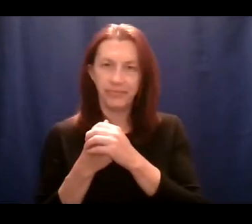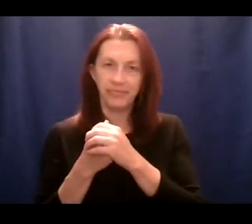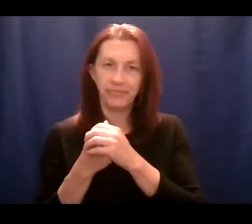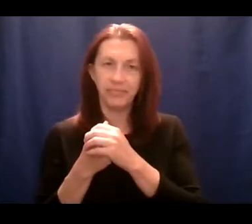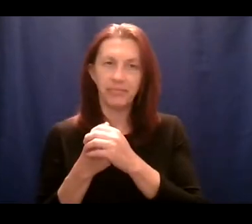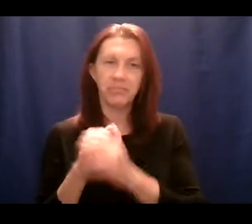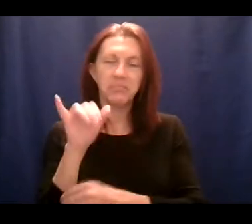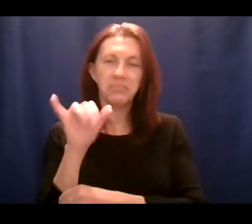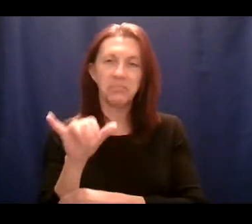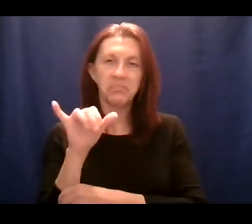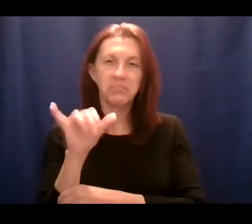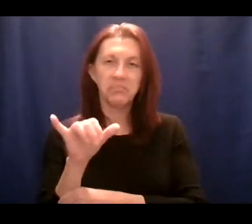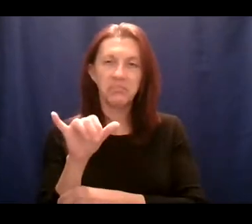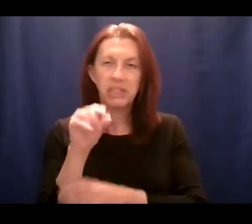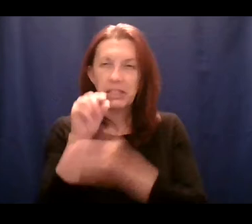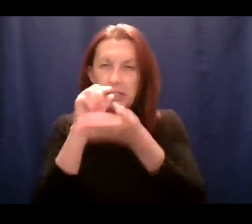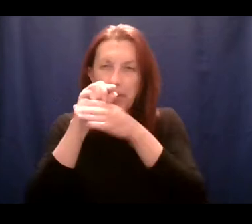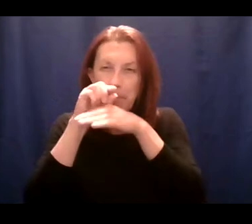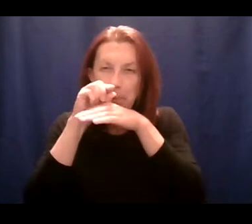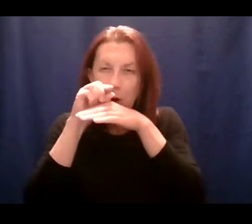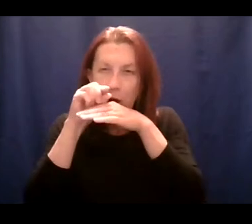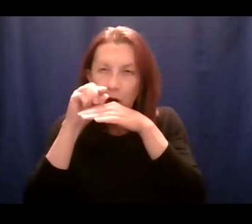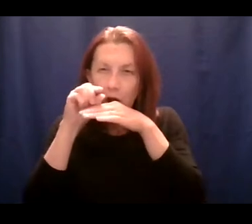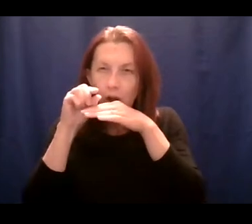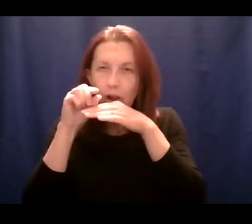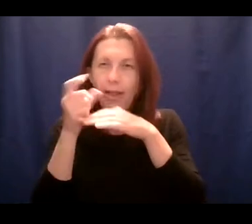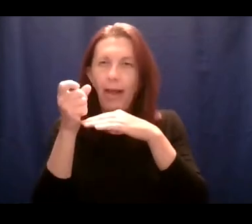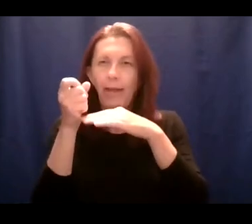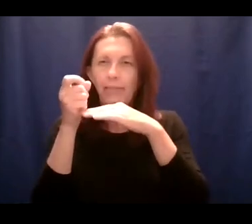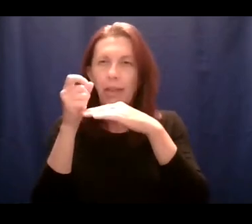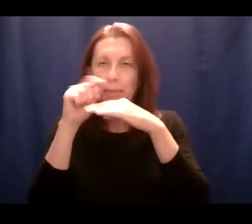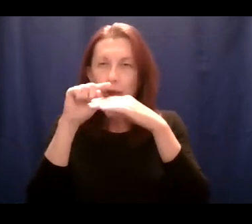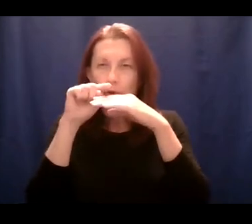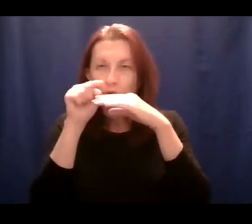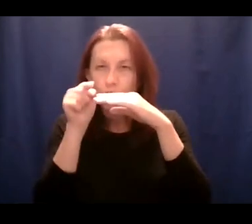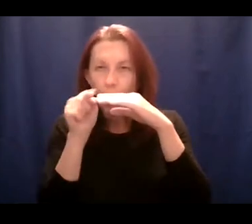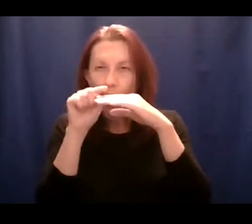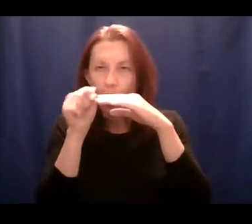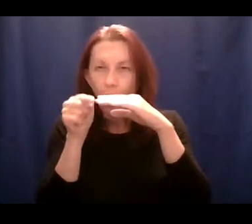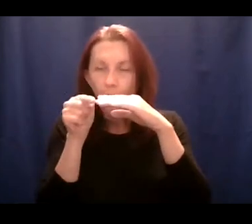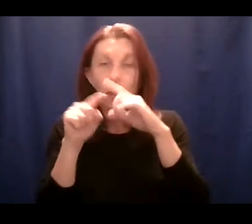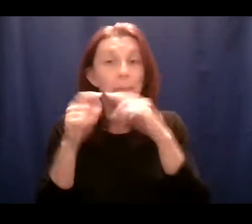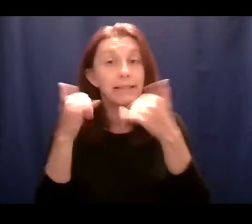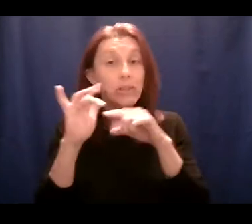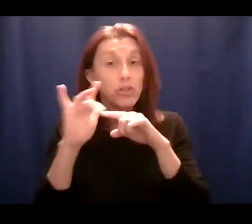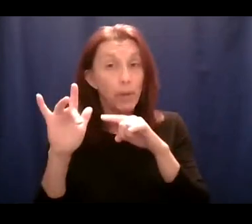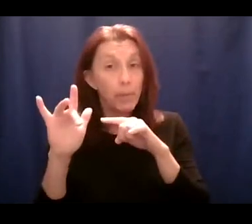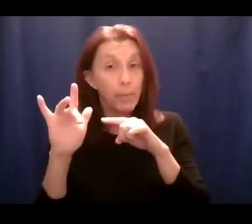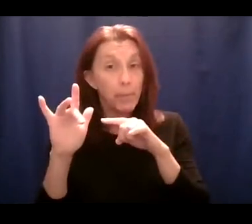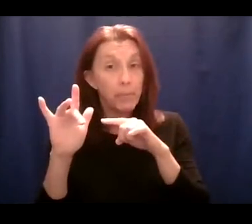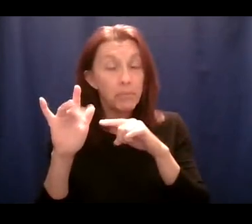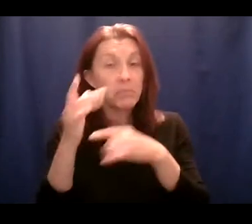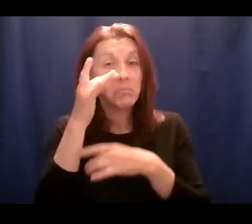Oh, so even though they're small, they're a little bit rounded at the ends, but they're still sharp. That's